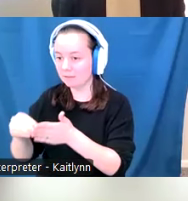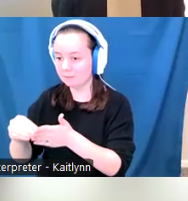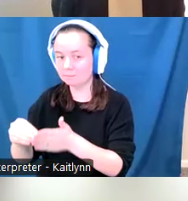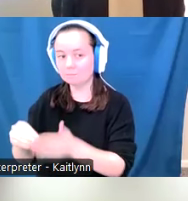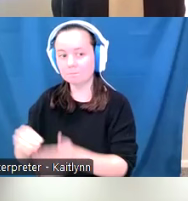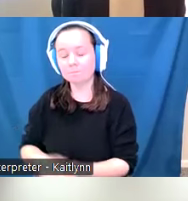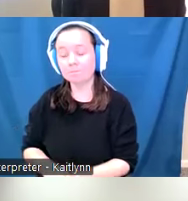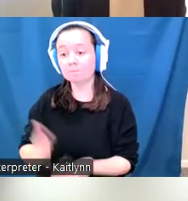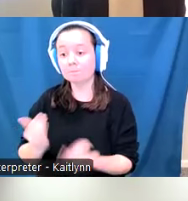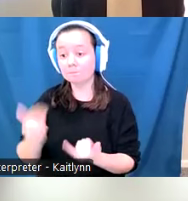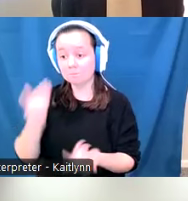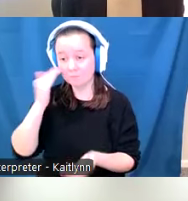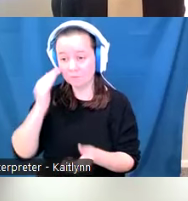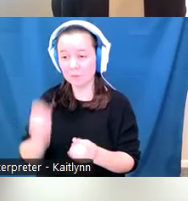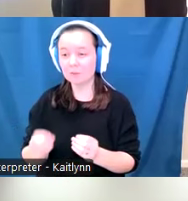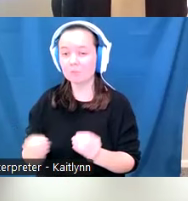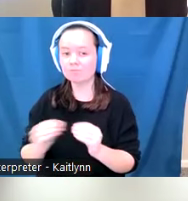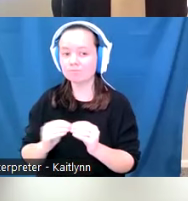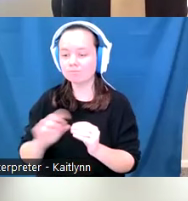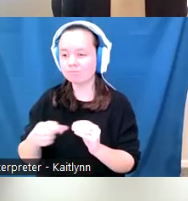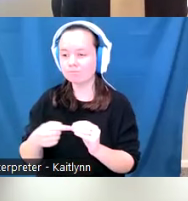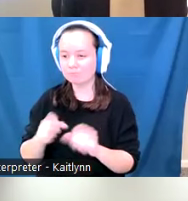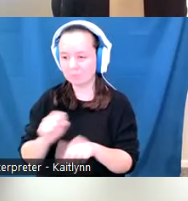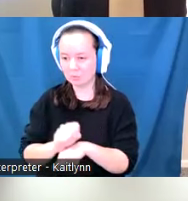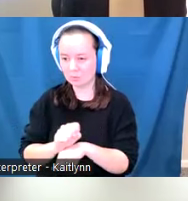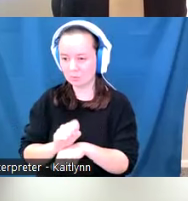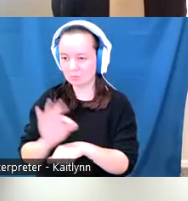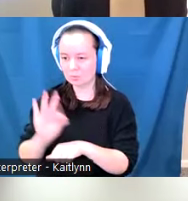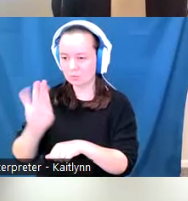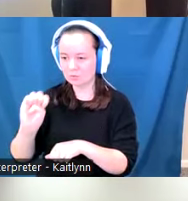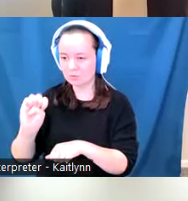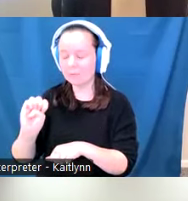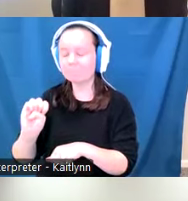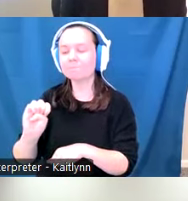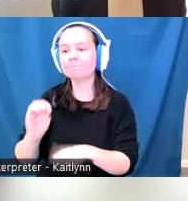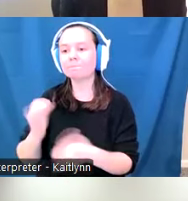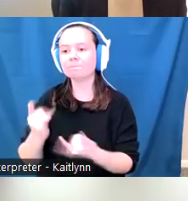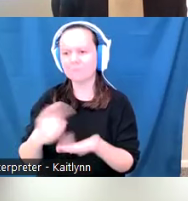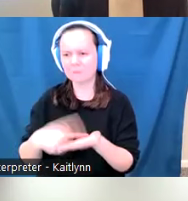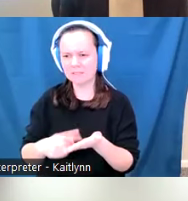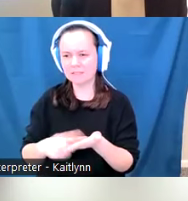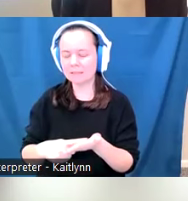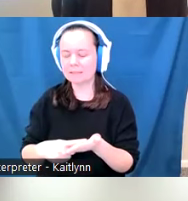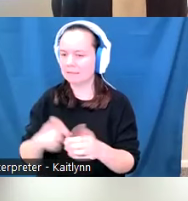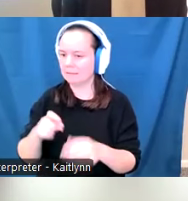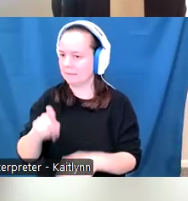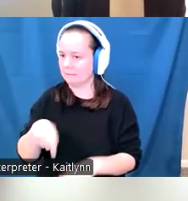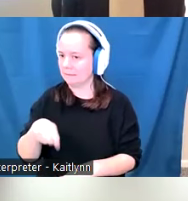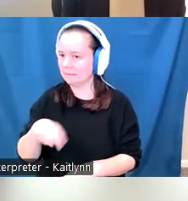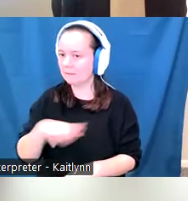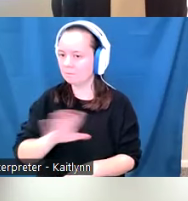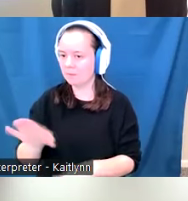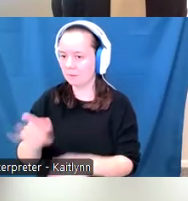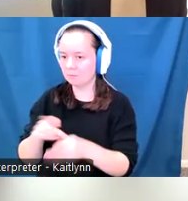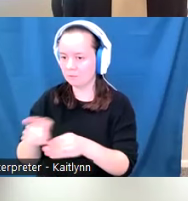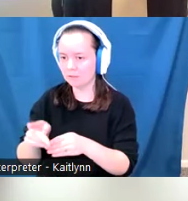Now that we know more about this workforce, let's talk about the urgent need for more of these professionals. There has been